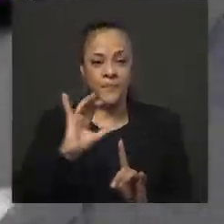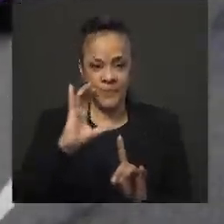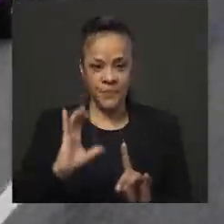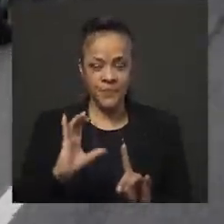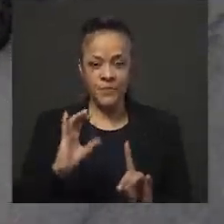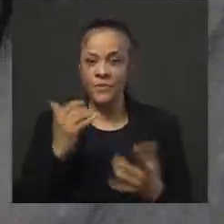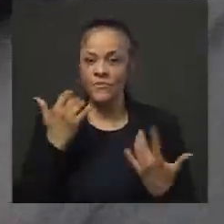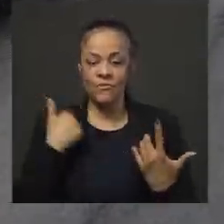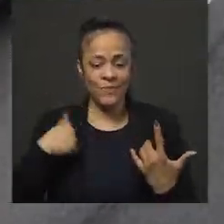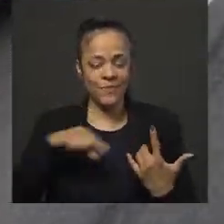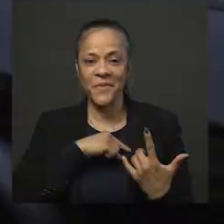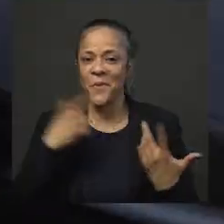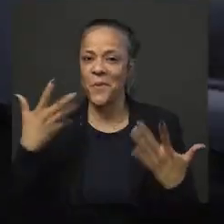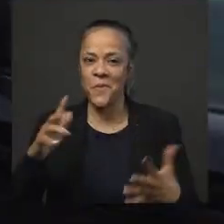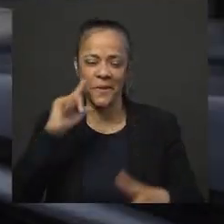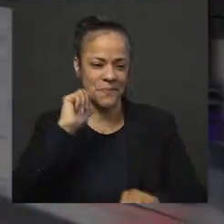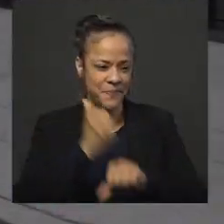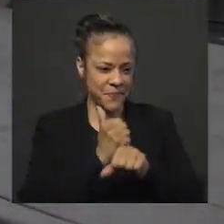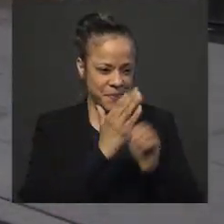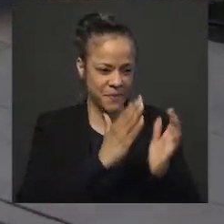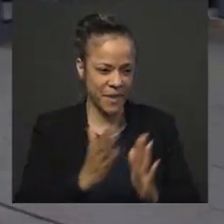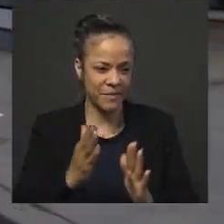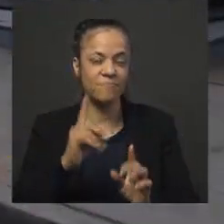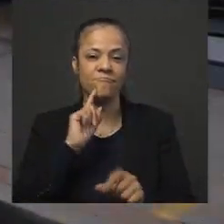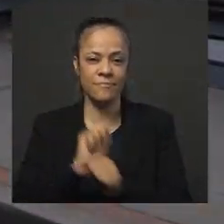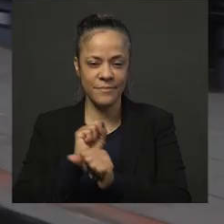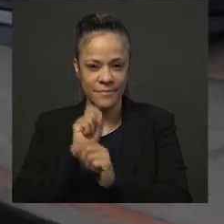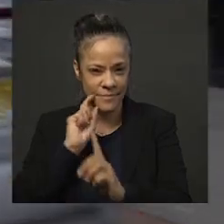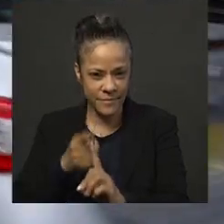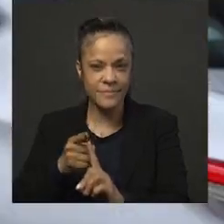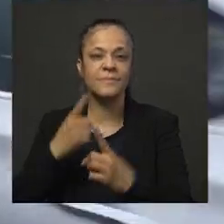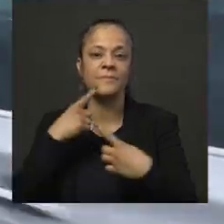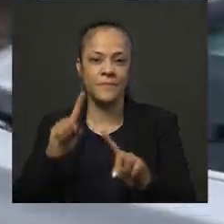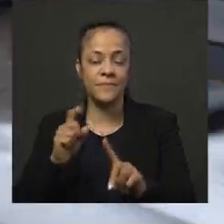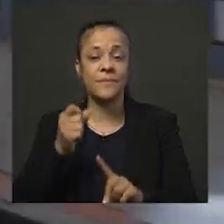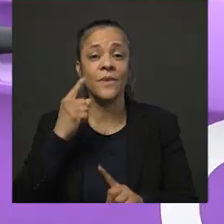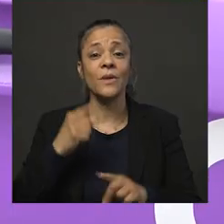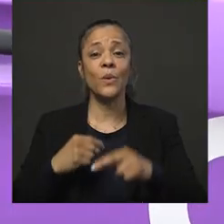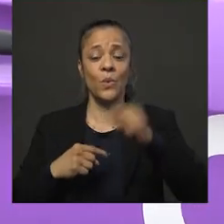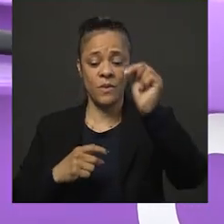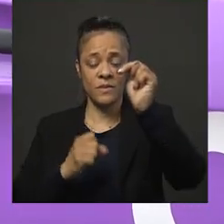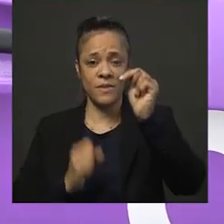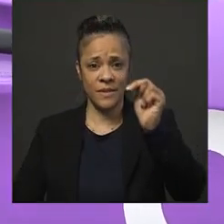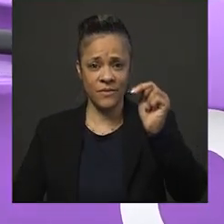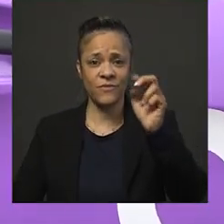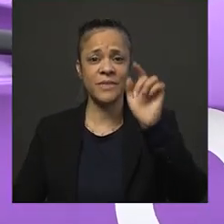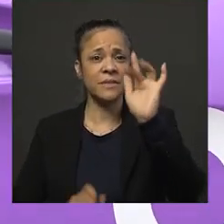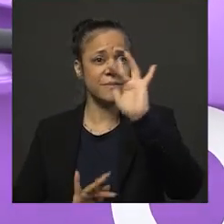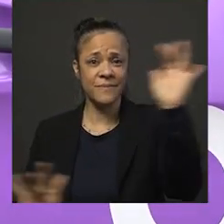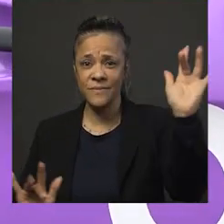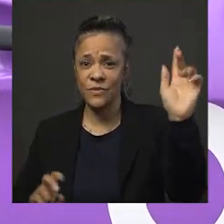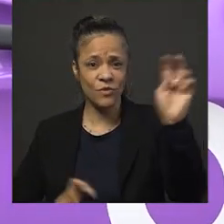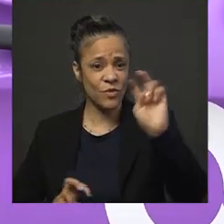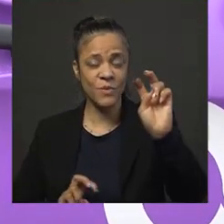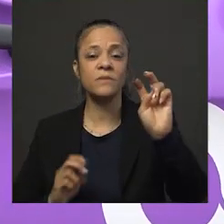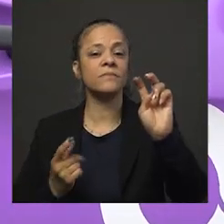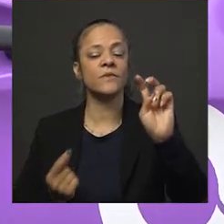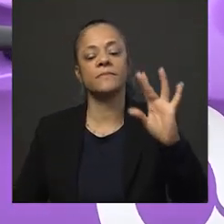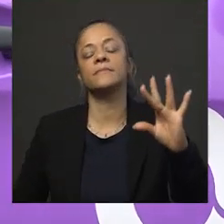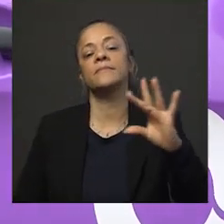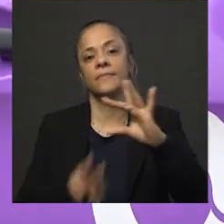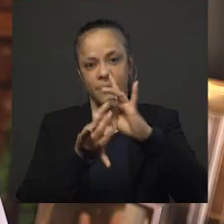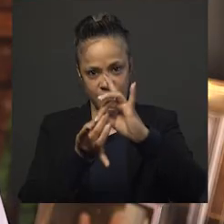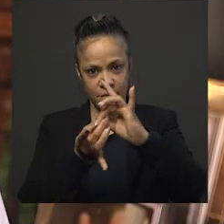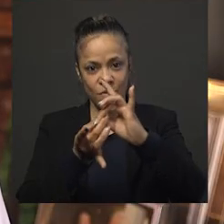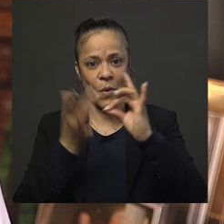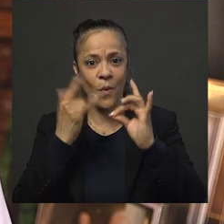two transit deserts in the north and south areas of our city by creating greater connectivity for residents to jobs, education, healthcare, and